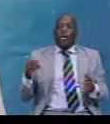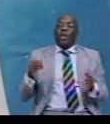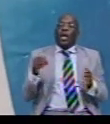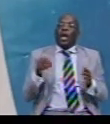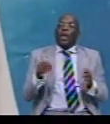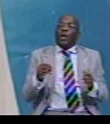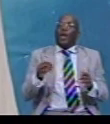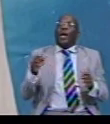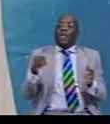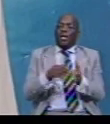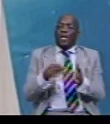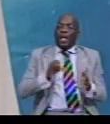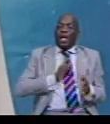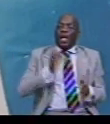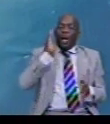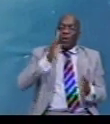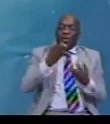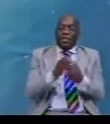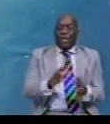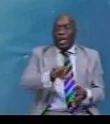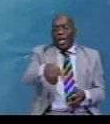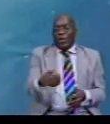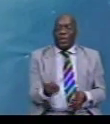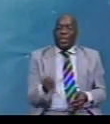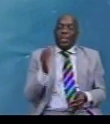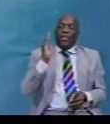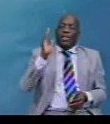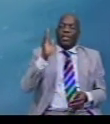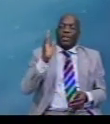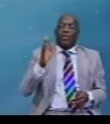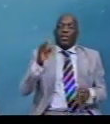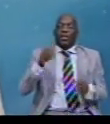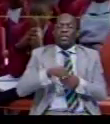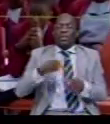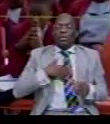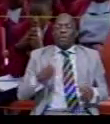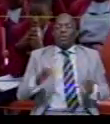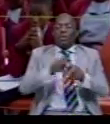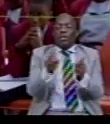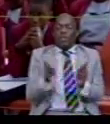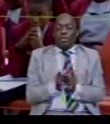region because I'm from OIBO local government. Praise the Lord.